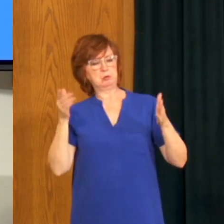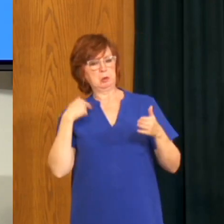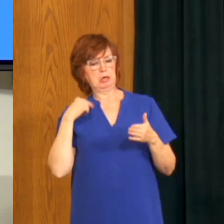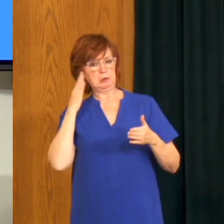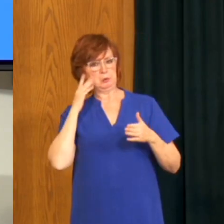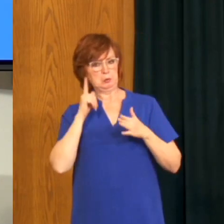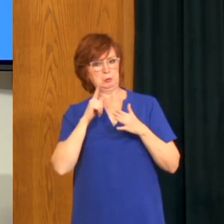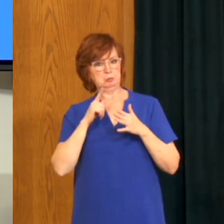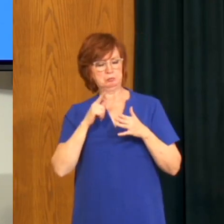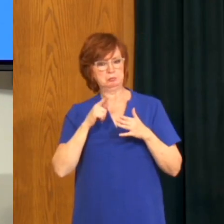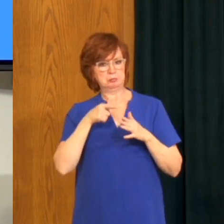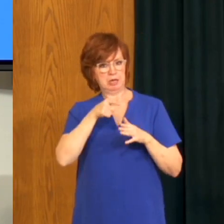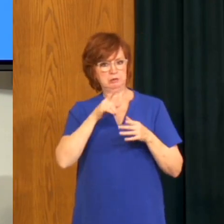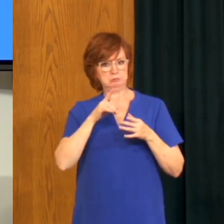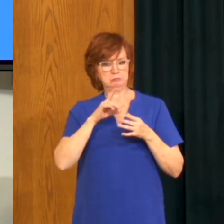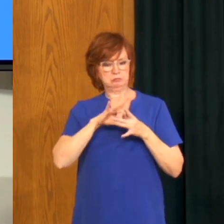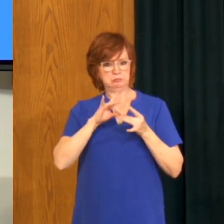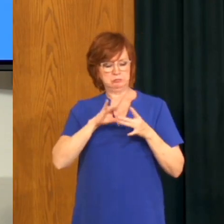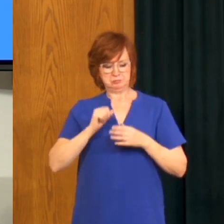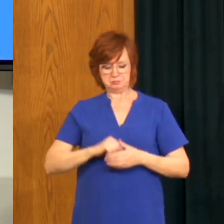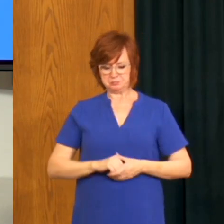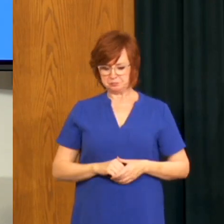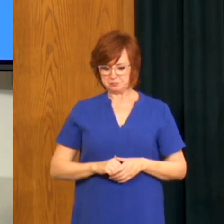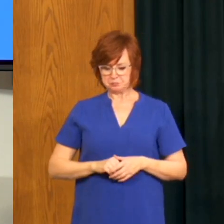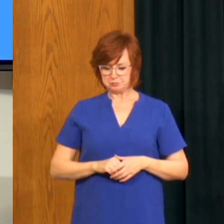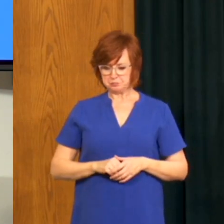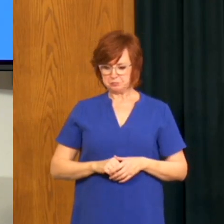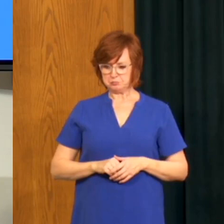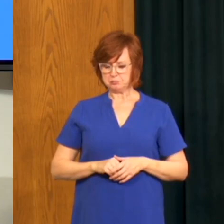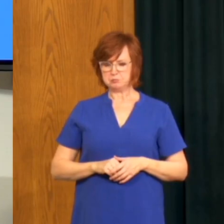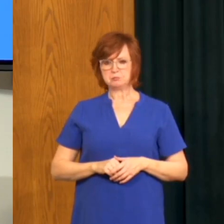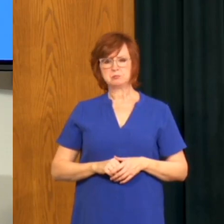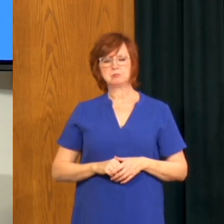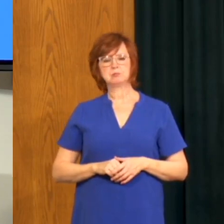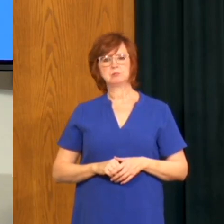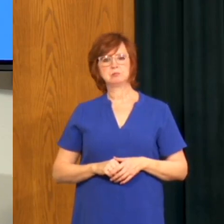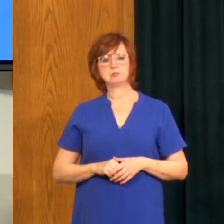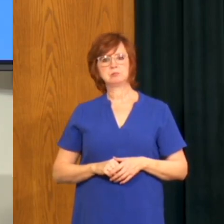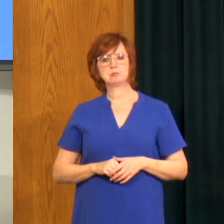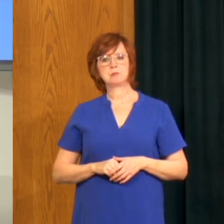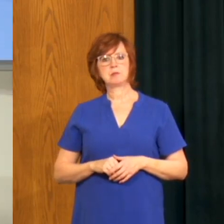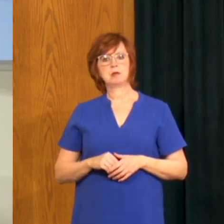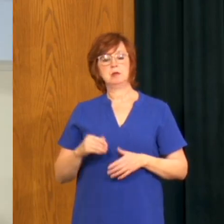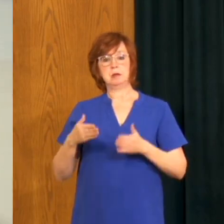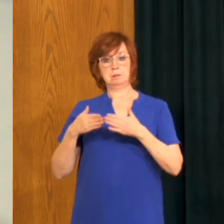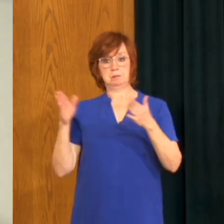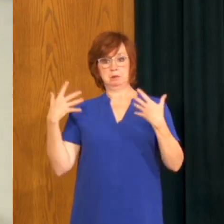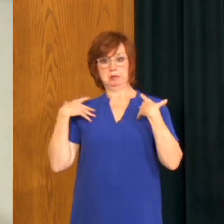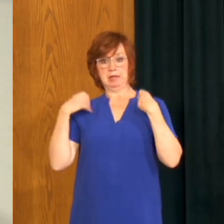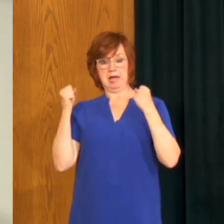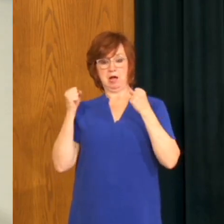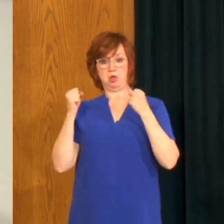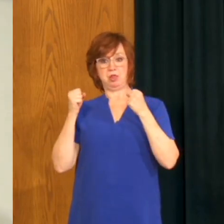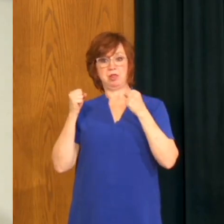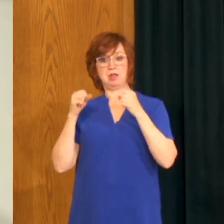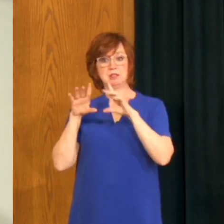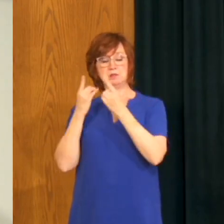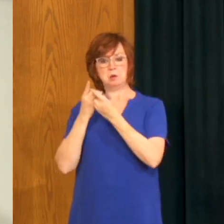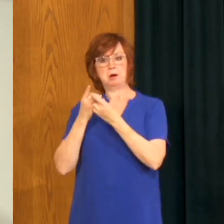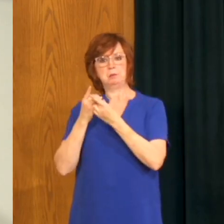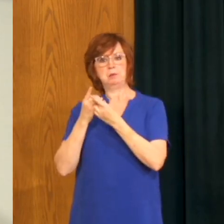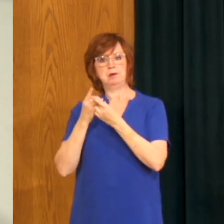requests for our local public health staff have received requests for innovative graduation ceremonies, and I